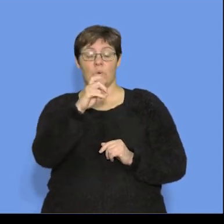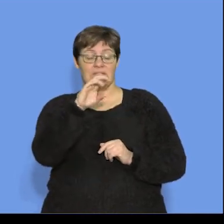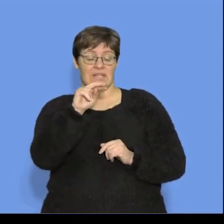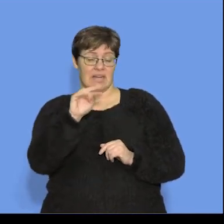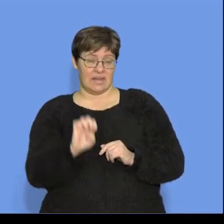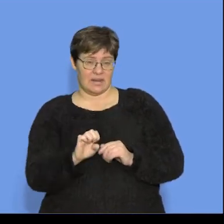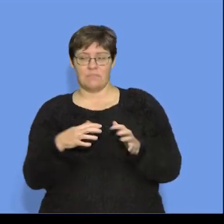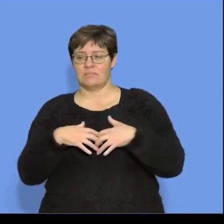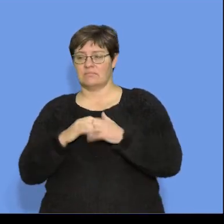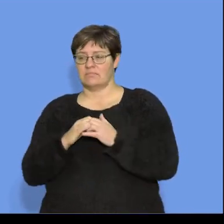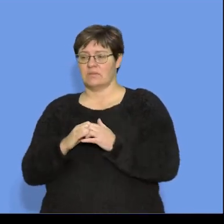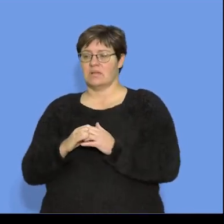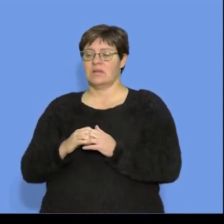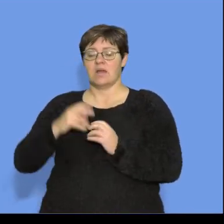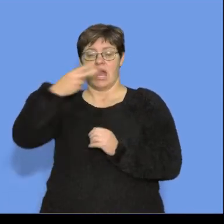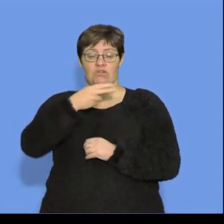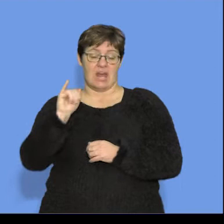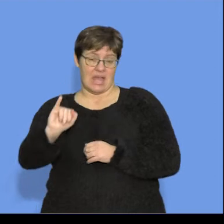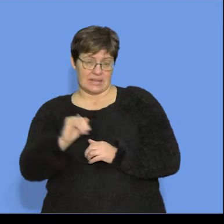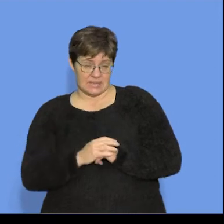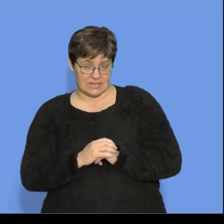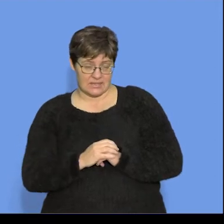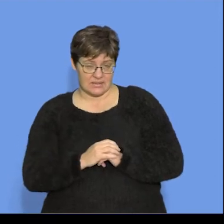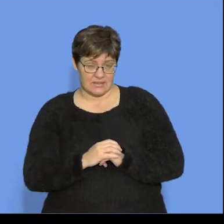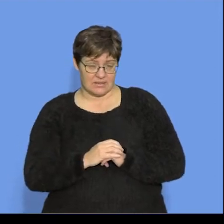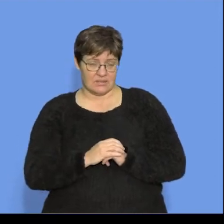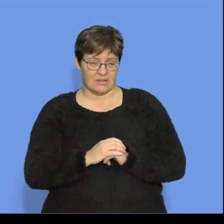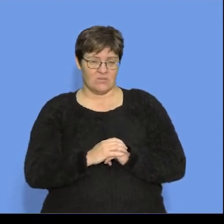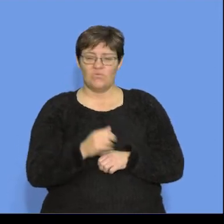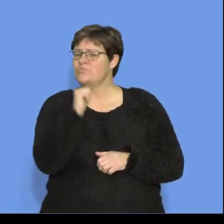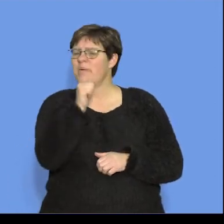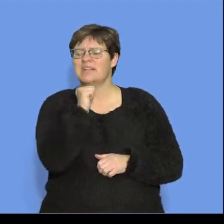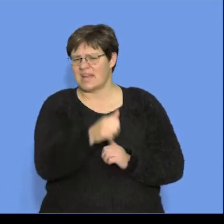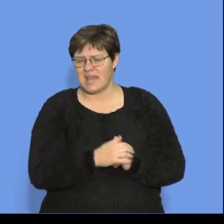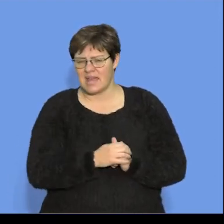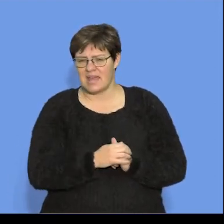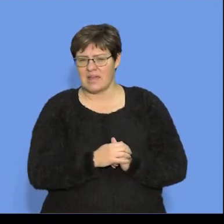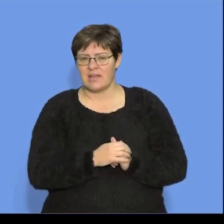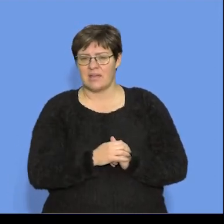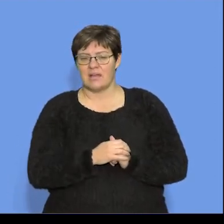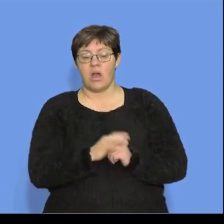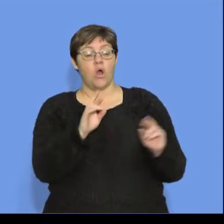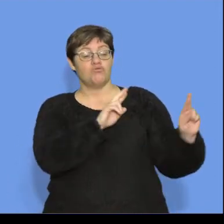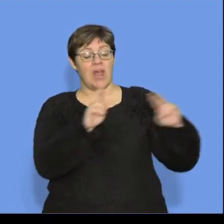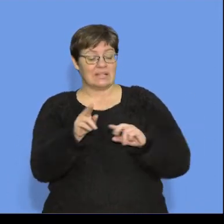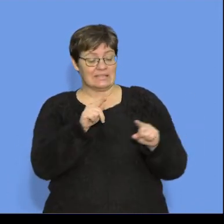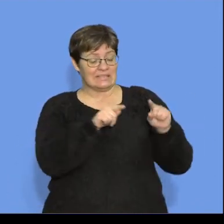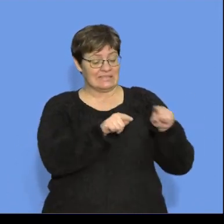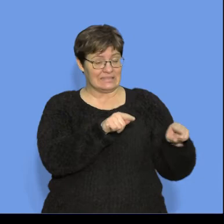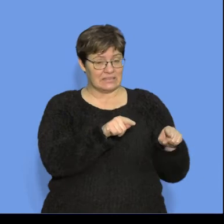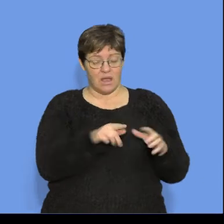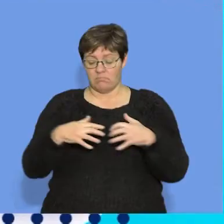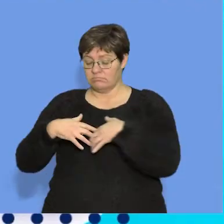to form hydrogen iodide. It doesn't matter what the reactants or the products